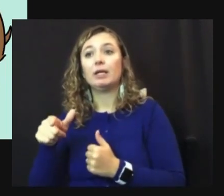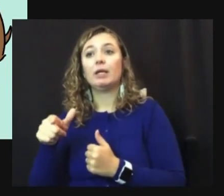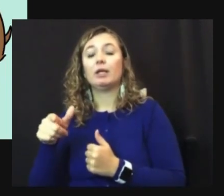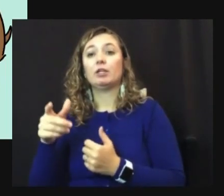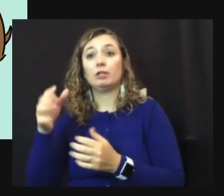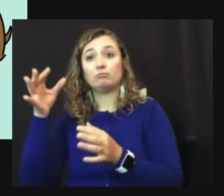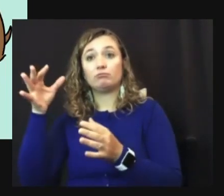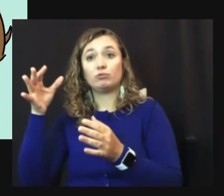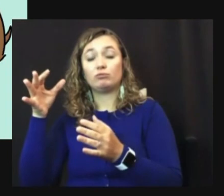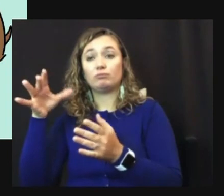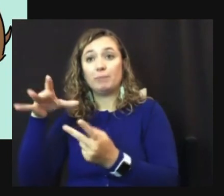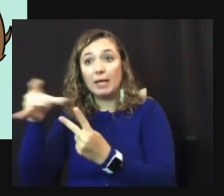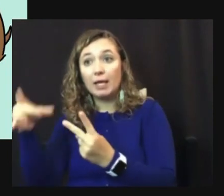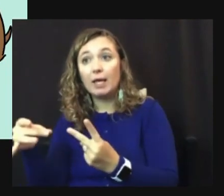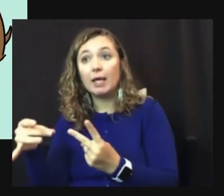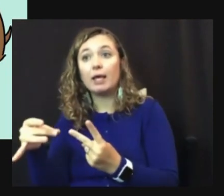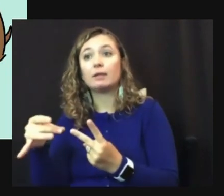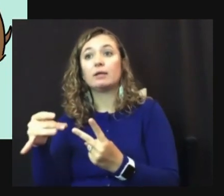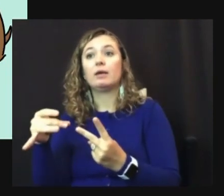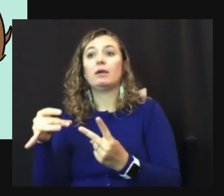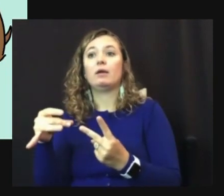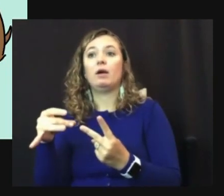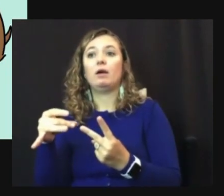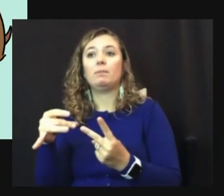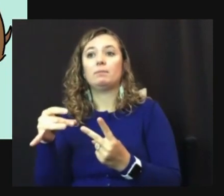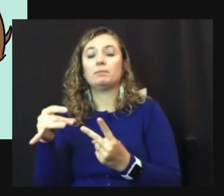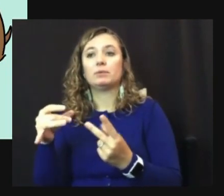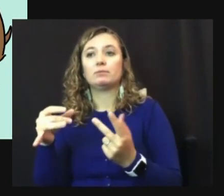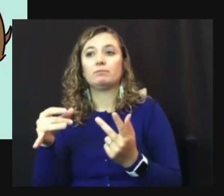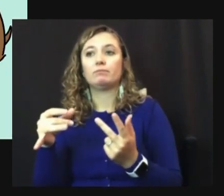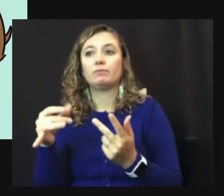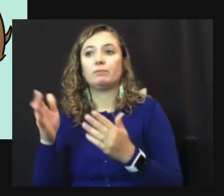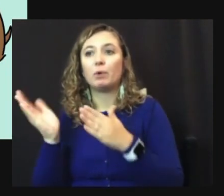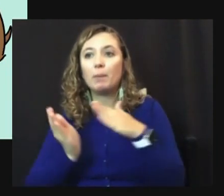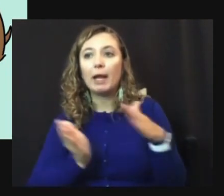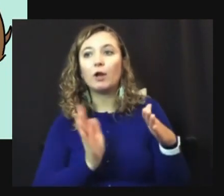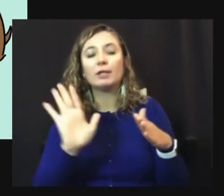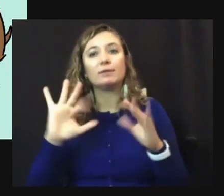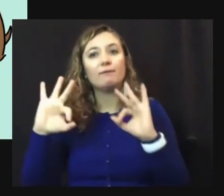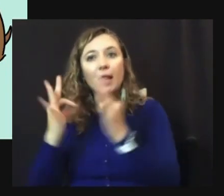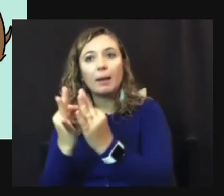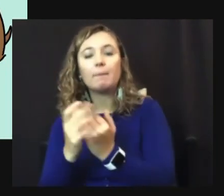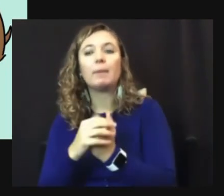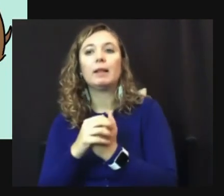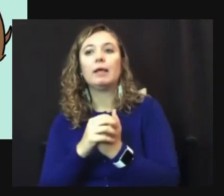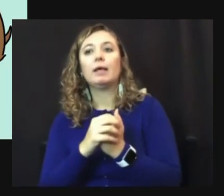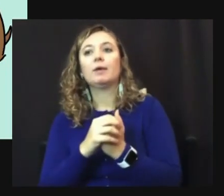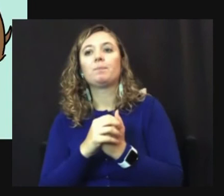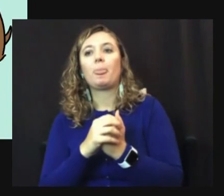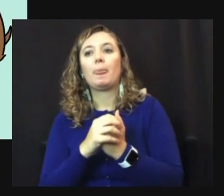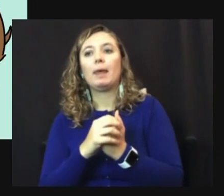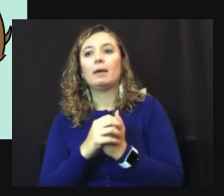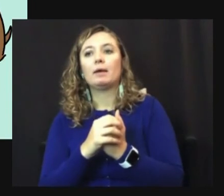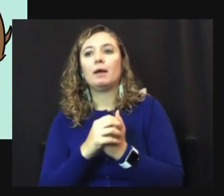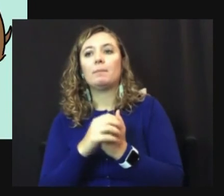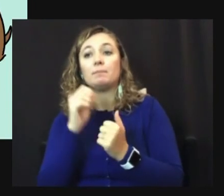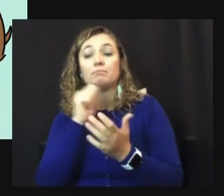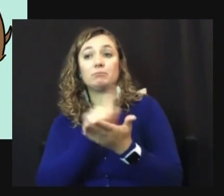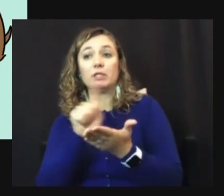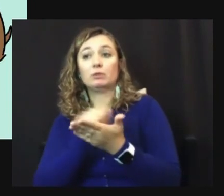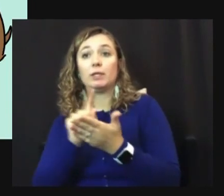care of his dog and prepare for him to join the family. And each week, Matty travels on the bus with his PA and Bertie to dog training